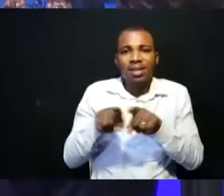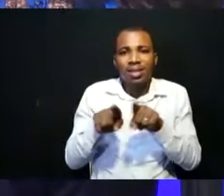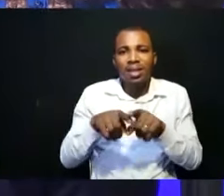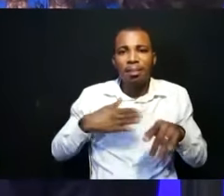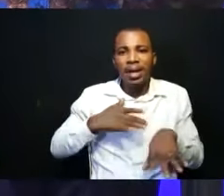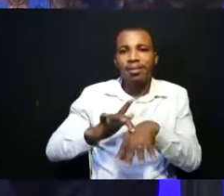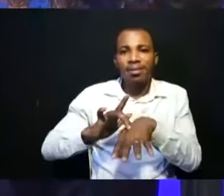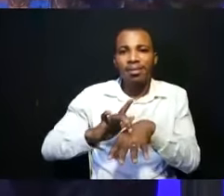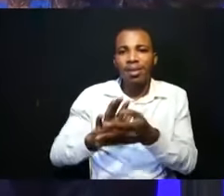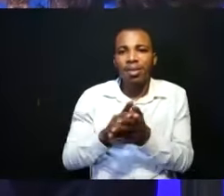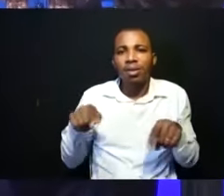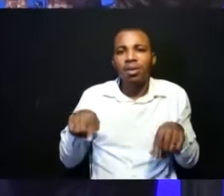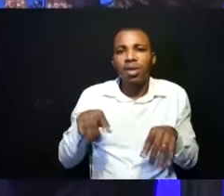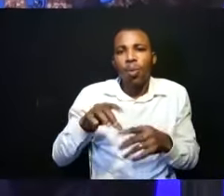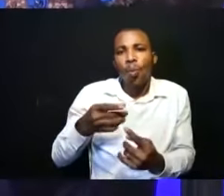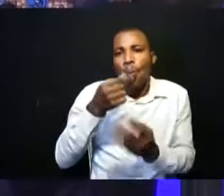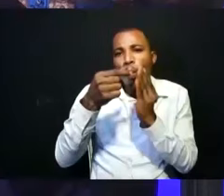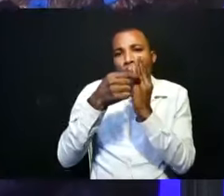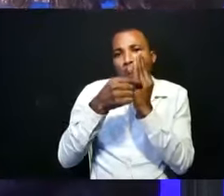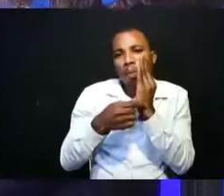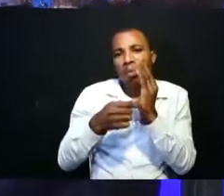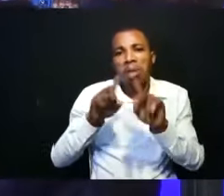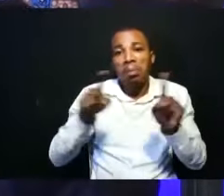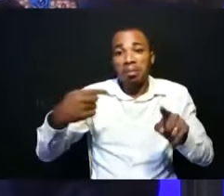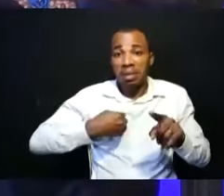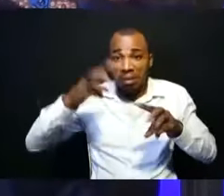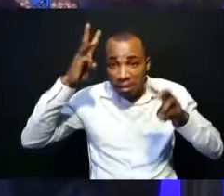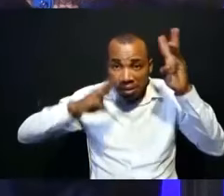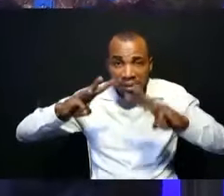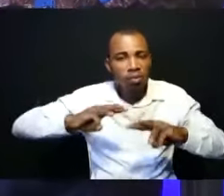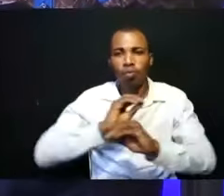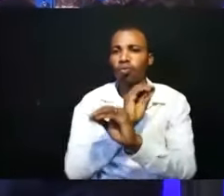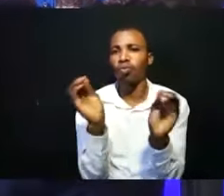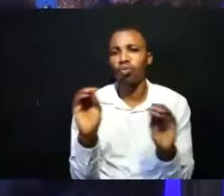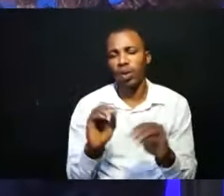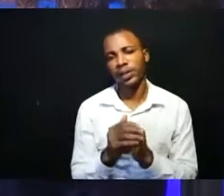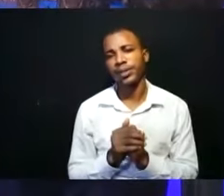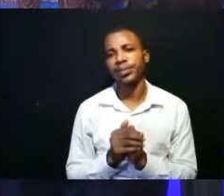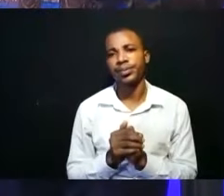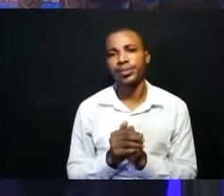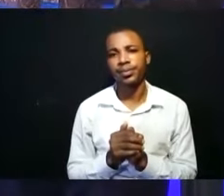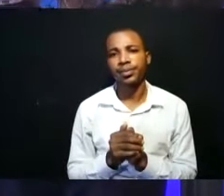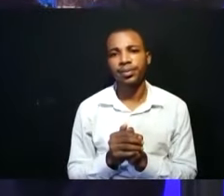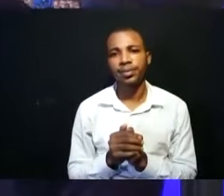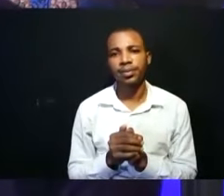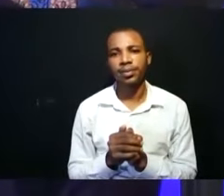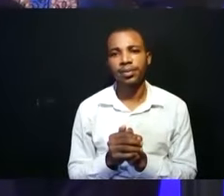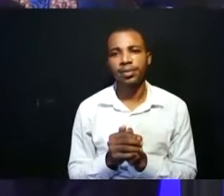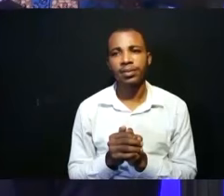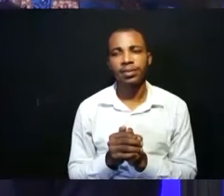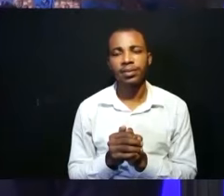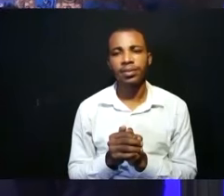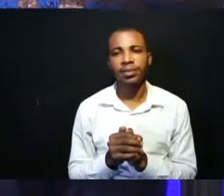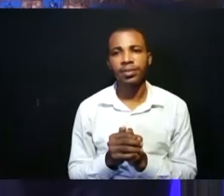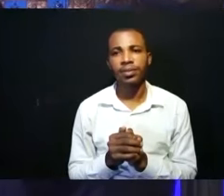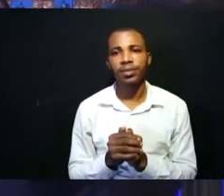lead, I did not worry. Na ma fon aye hroya na me no mpen so ho adeda ho nanso ma